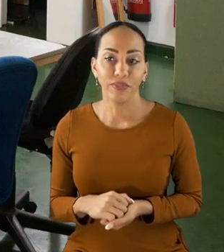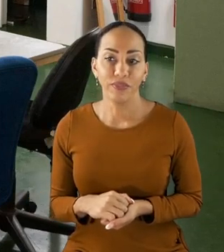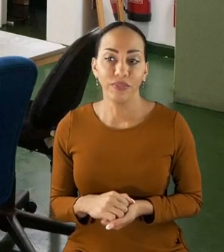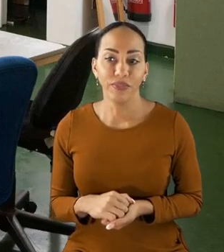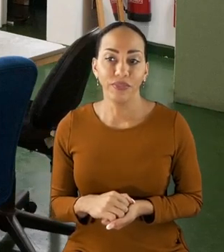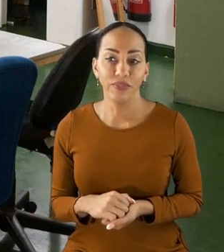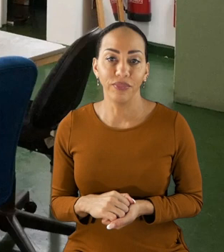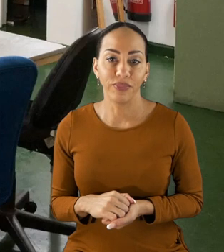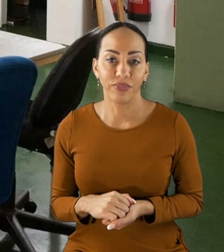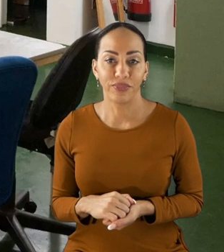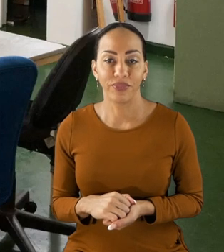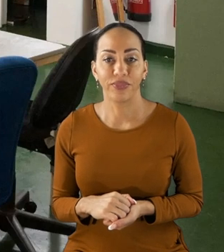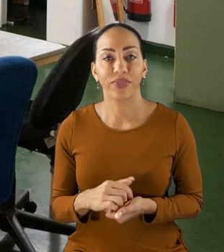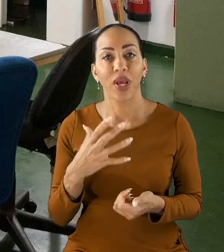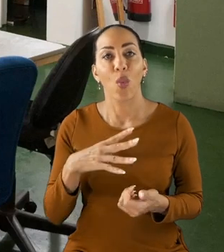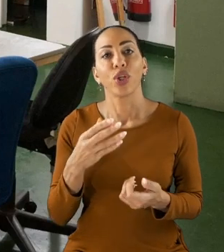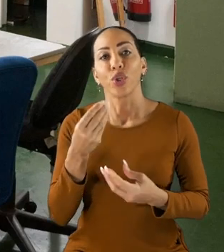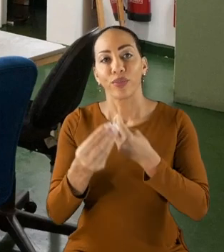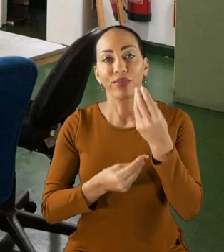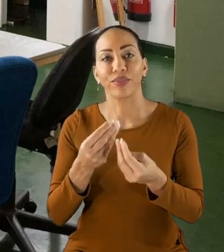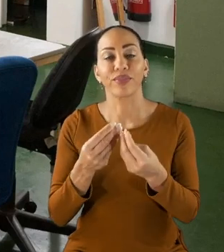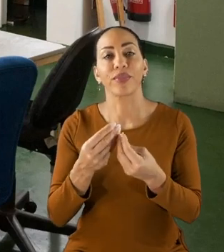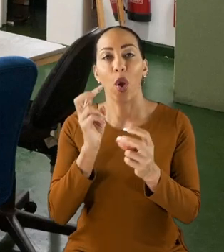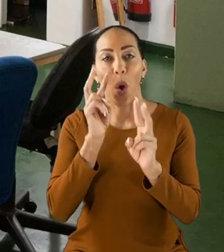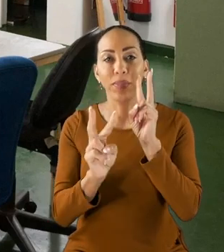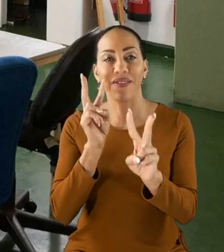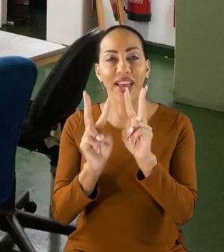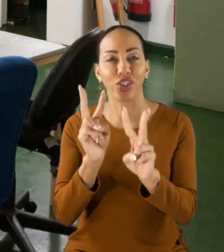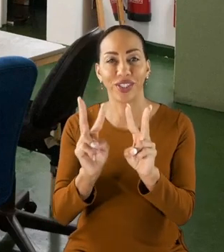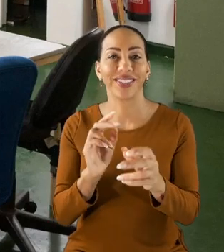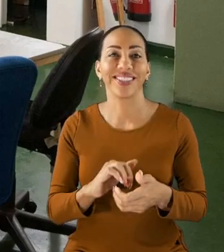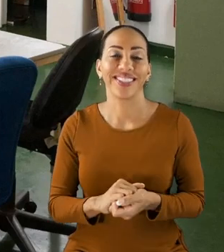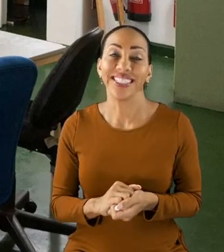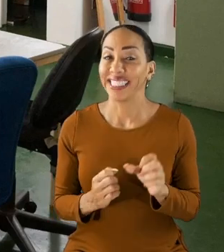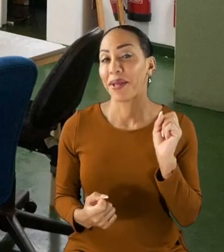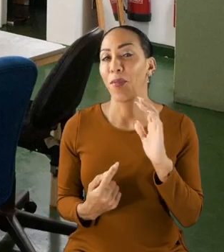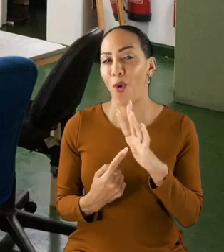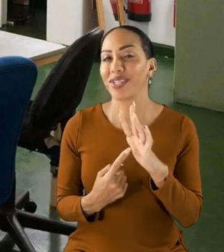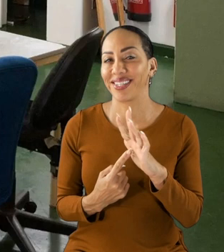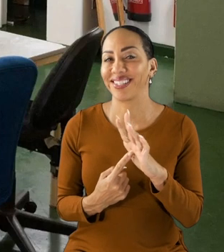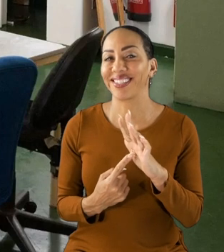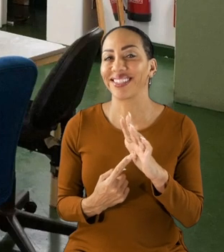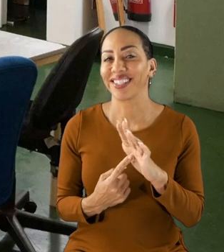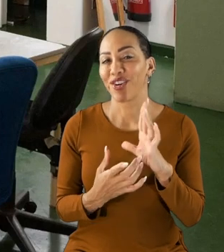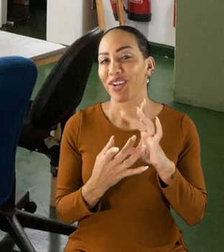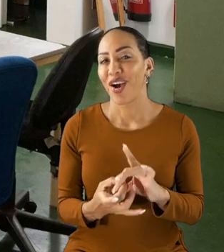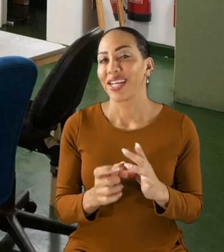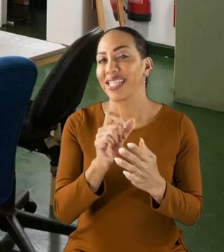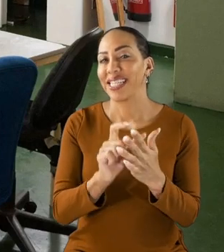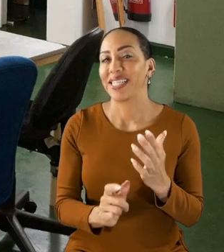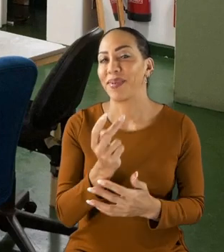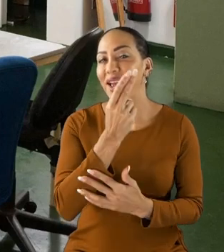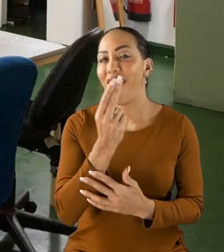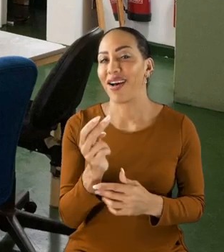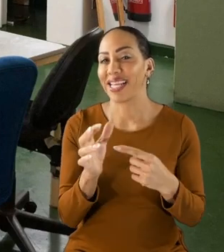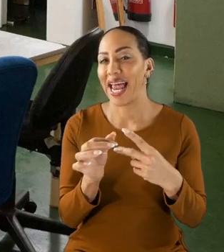I wanted to begin with a kind of observation that I think is going to be quite important during the disability arts element of